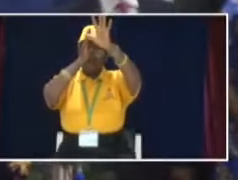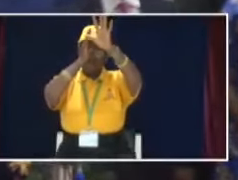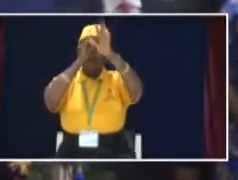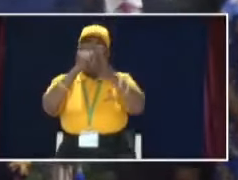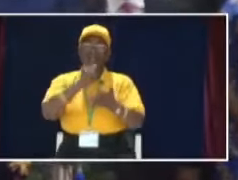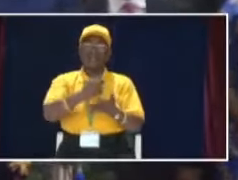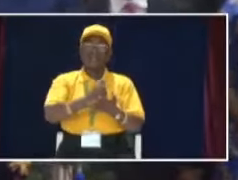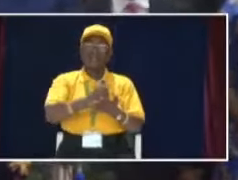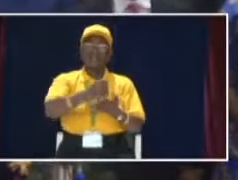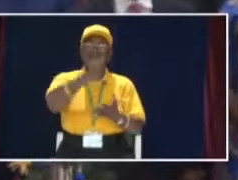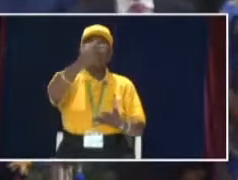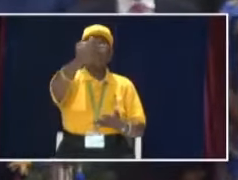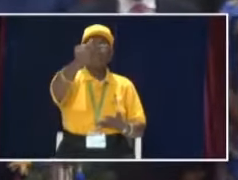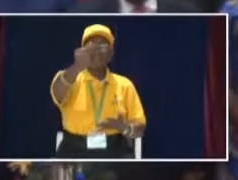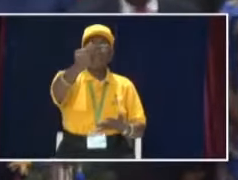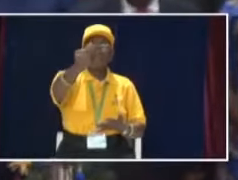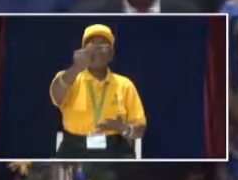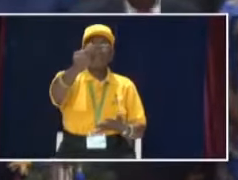Amen.